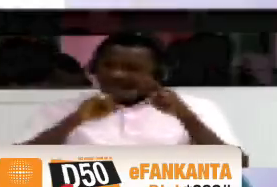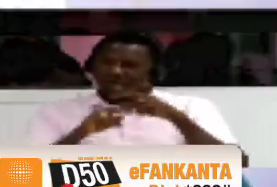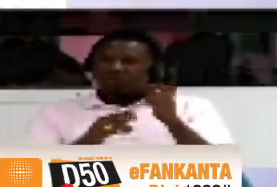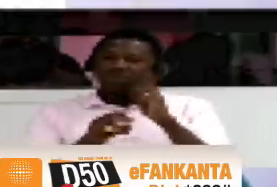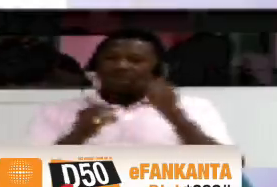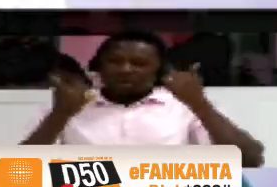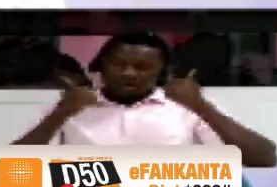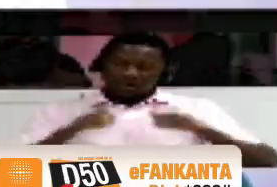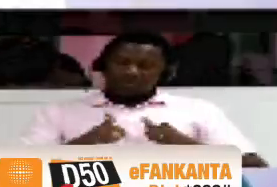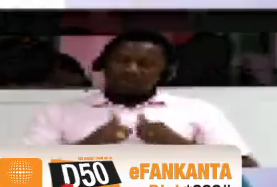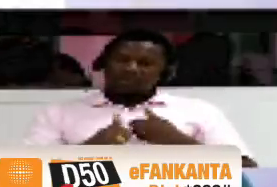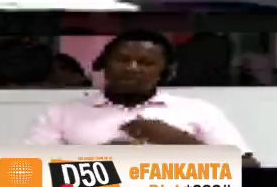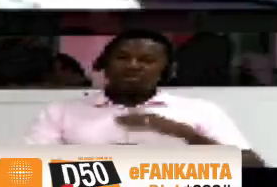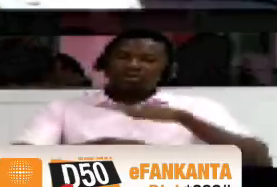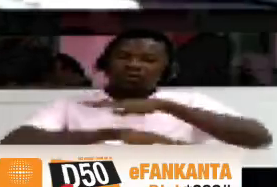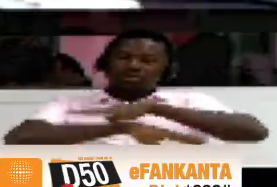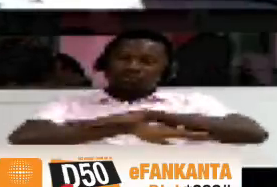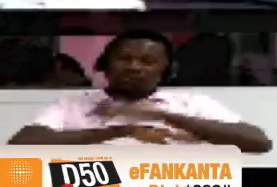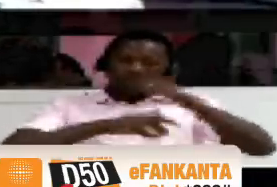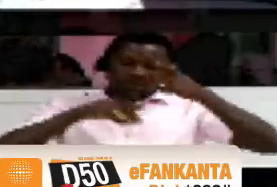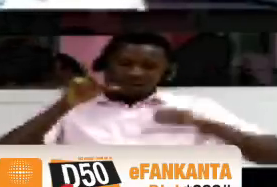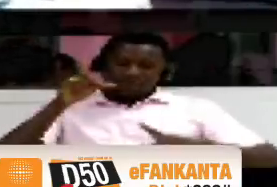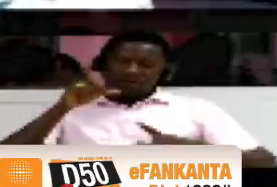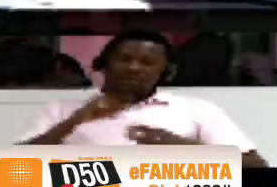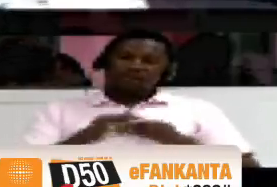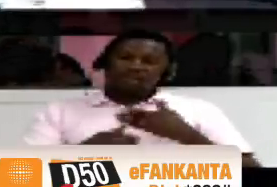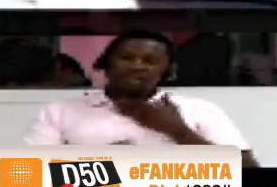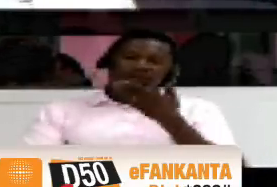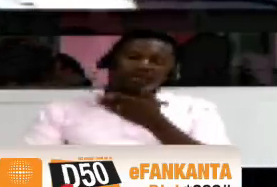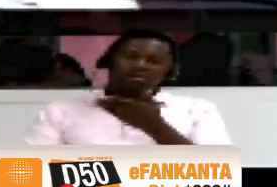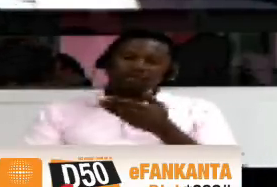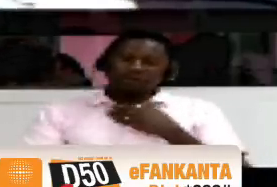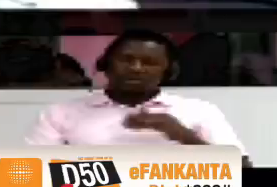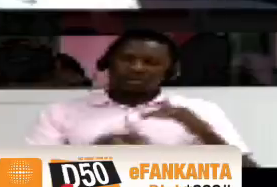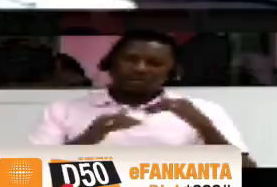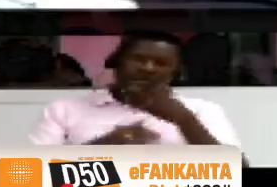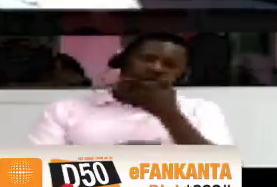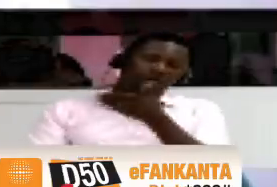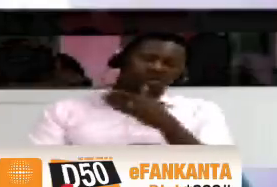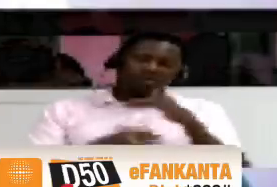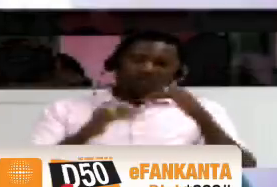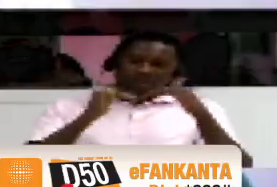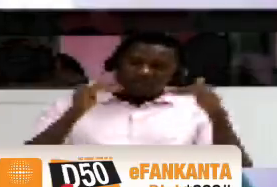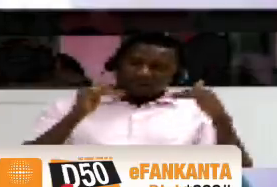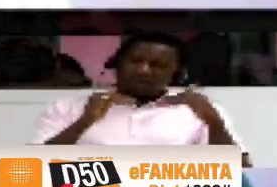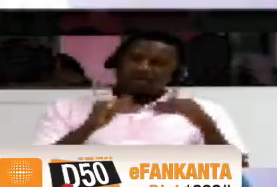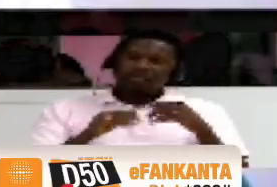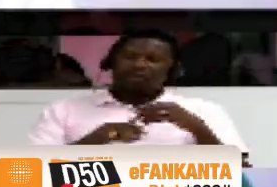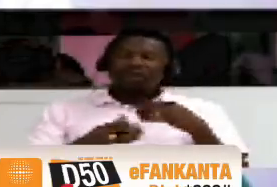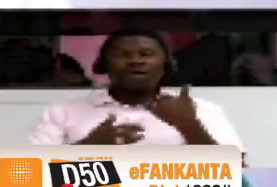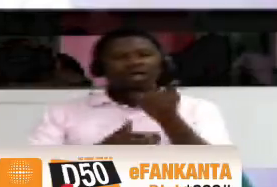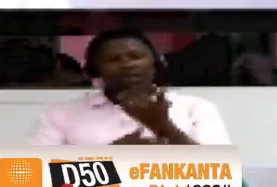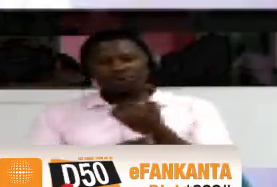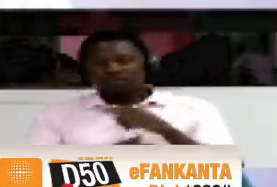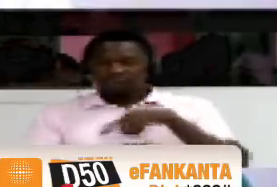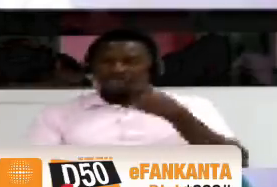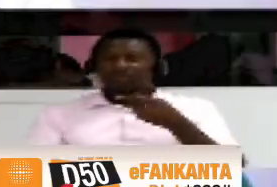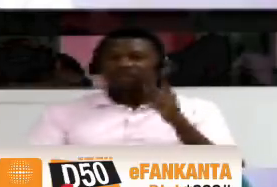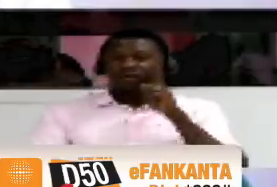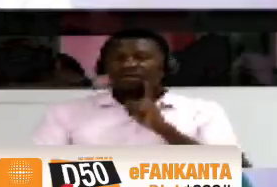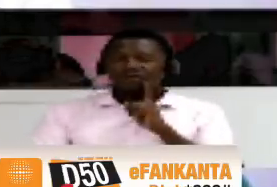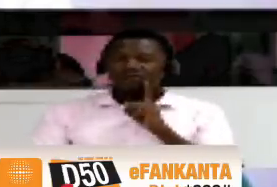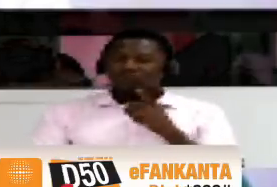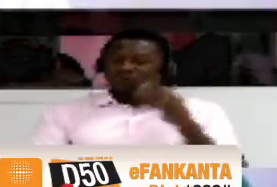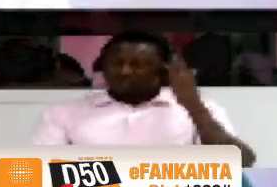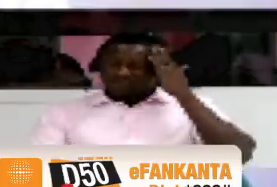exactly what had happened at the school level, and then there we are to equally find out from him, ask the father, to